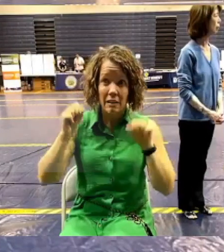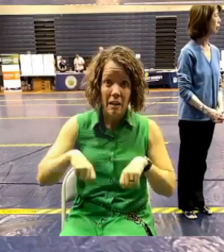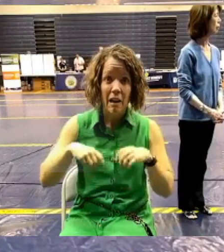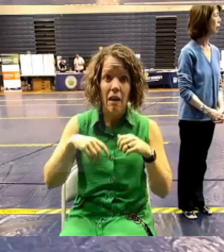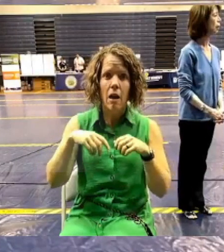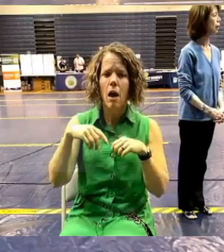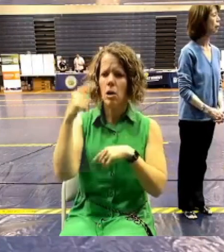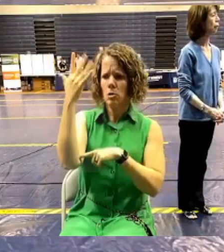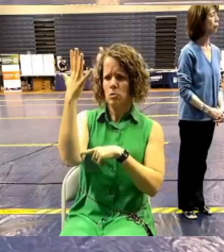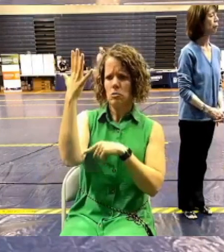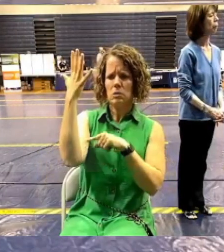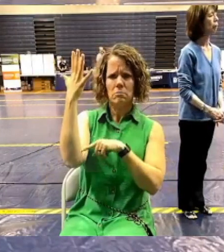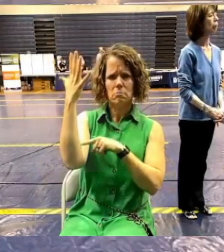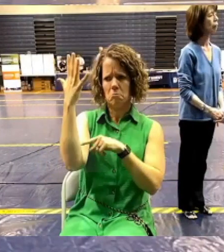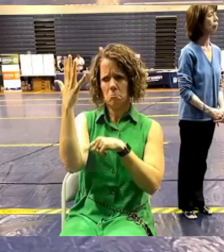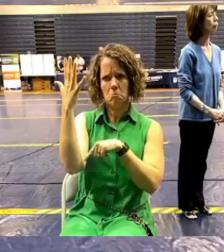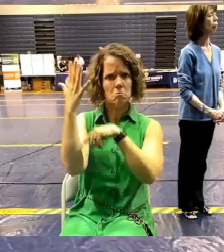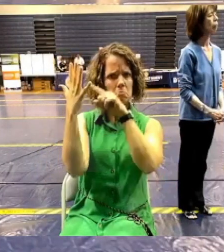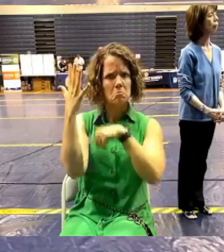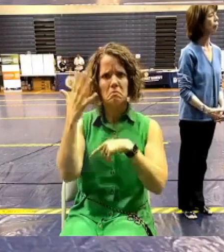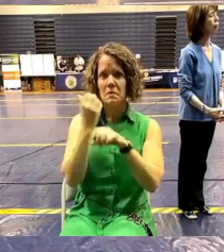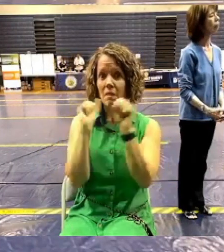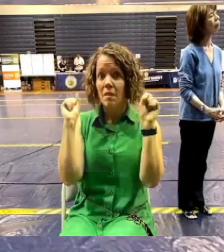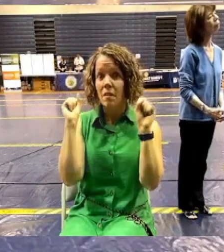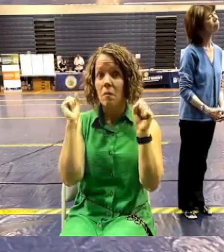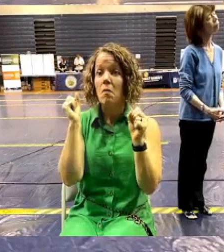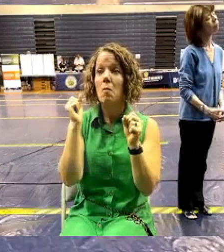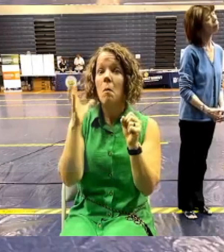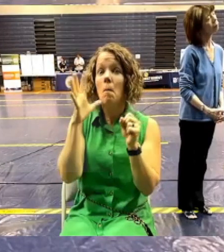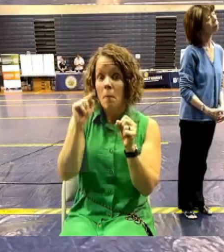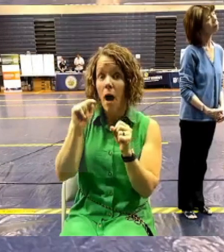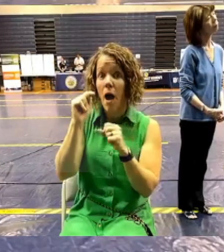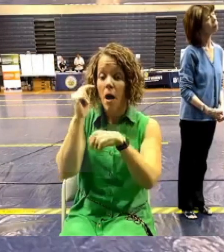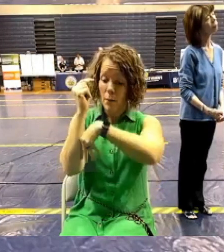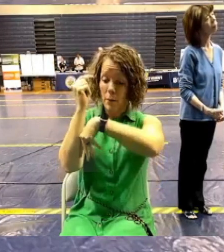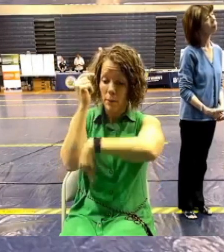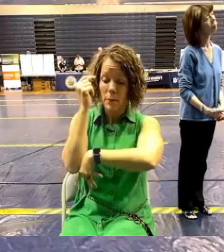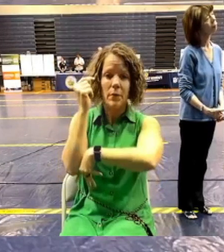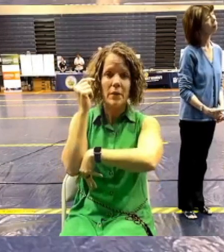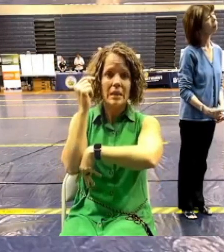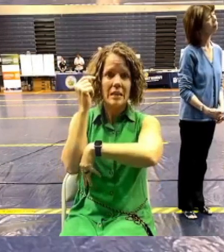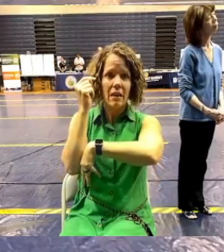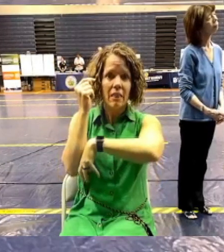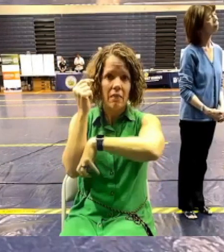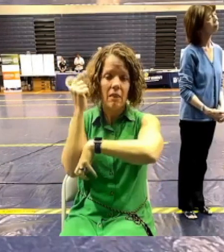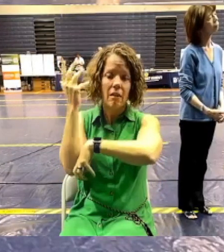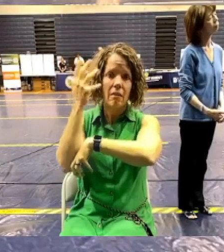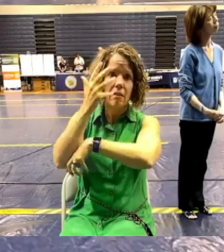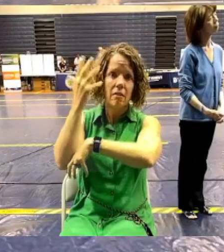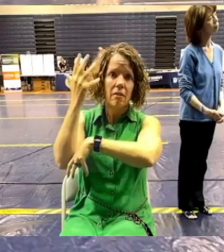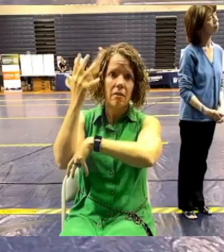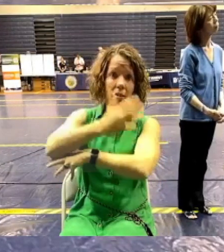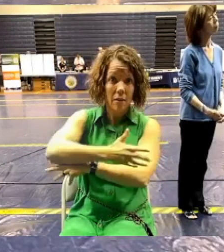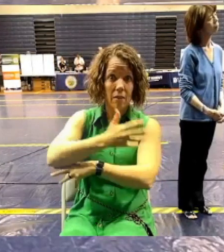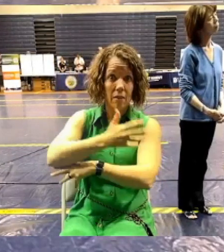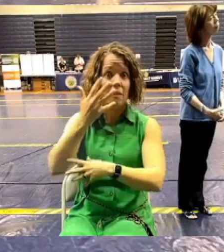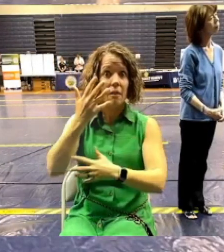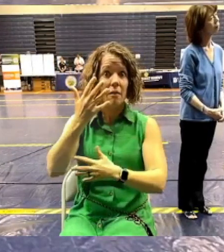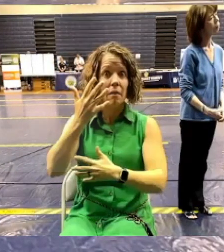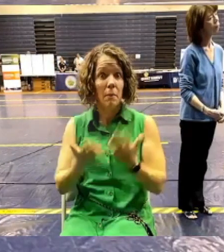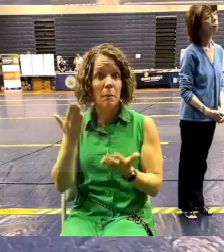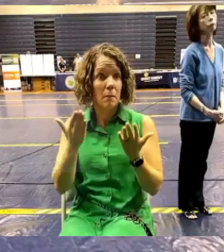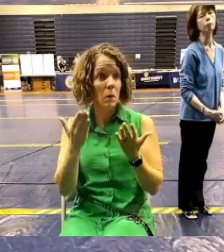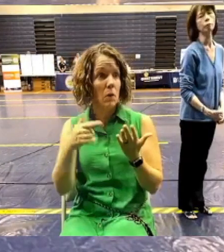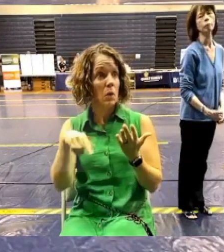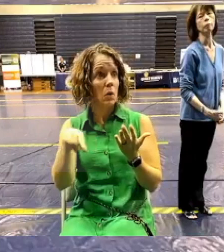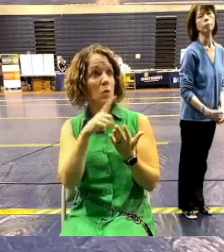not hazardous or toxic. And if you want that tree that they're going to be removed to be mulched